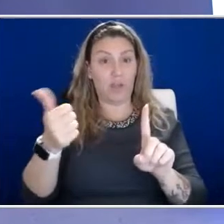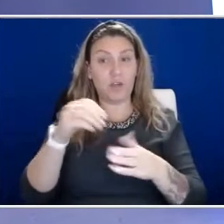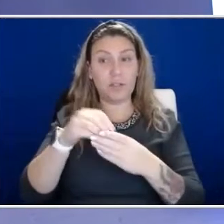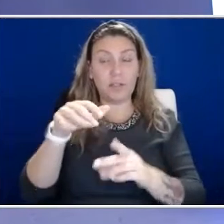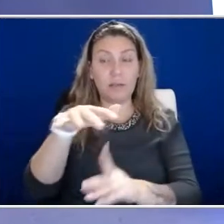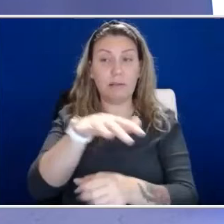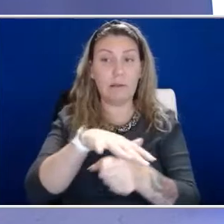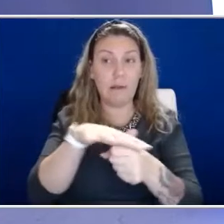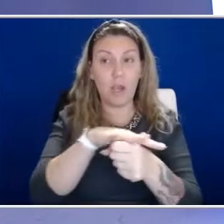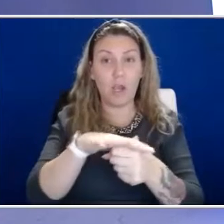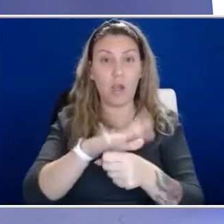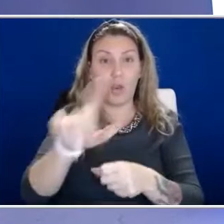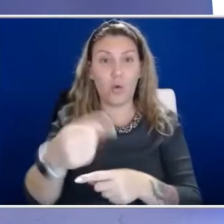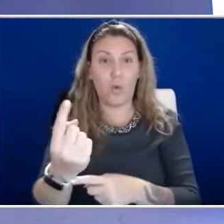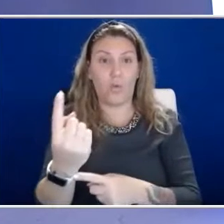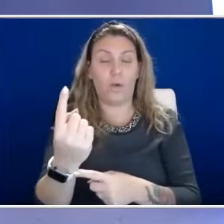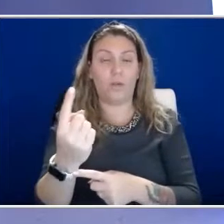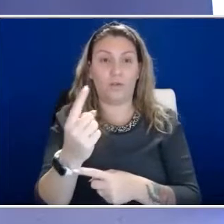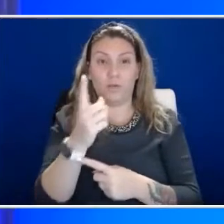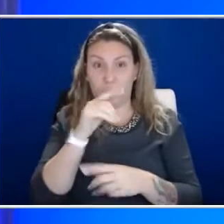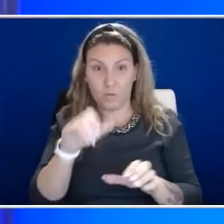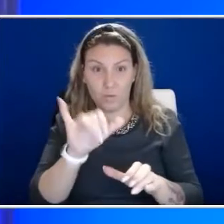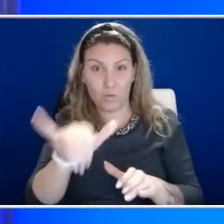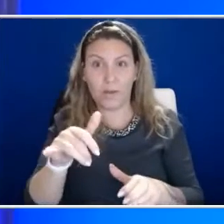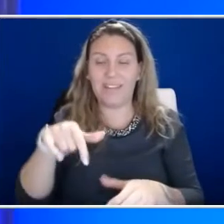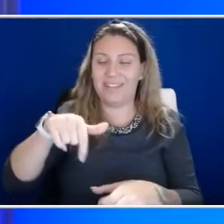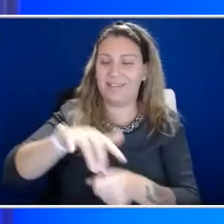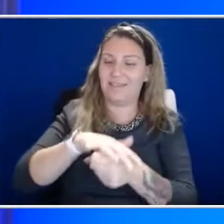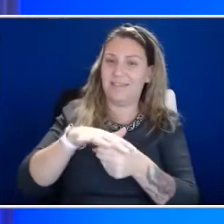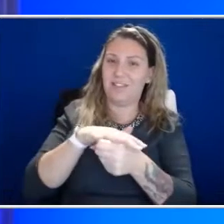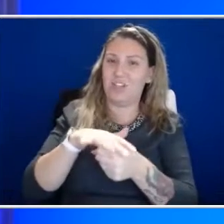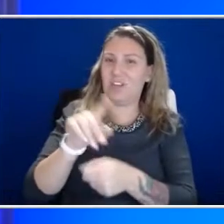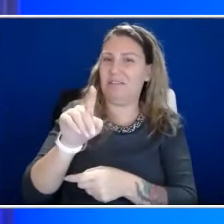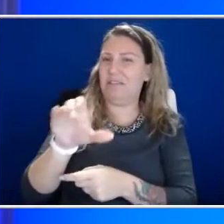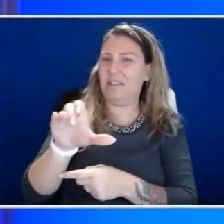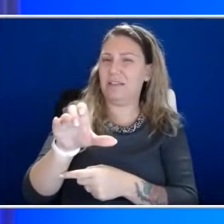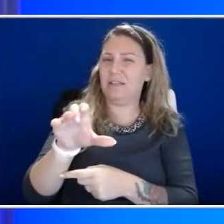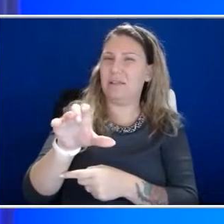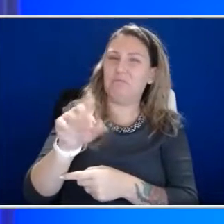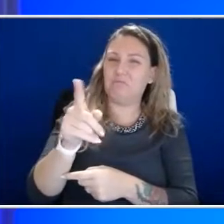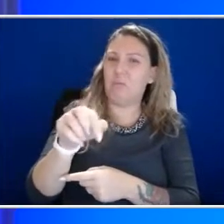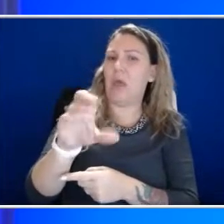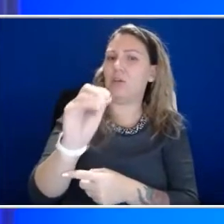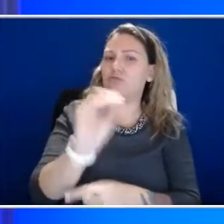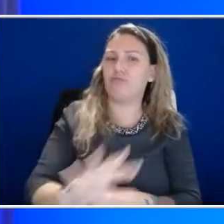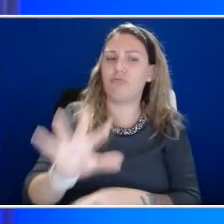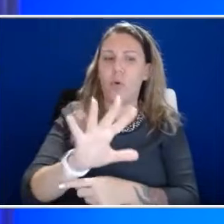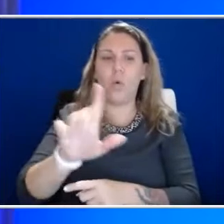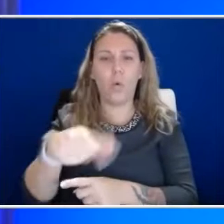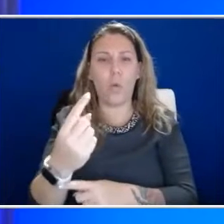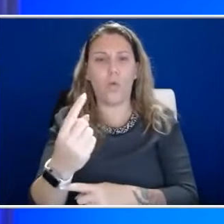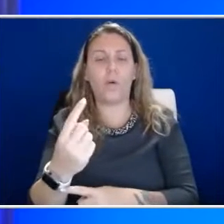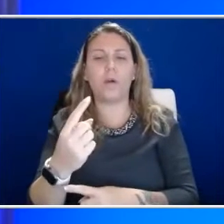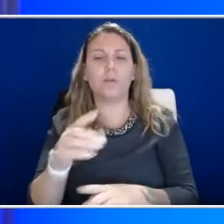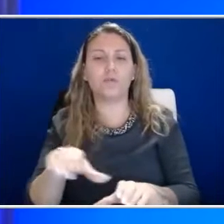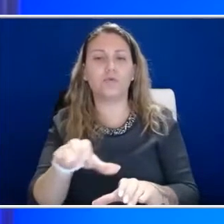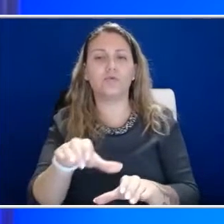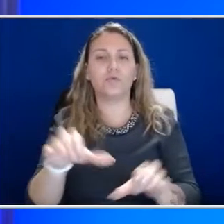ones who do that. Yes, in this area, like in the Kansas City metro area, probably we are the only one who would do the emergent dives. Most of the